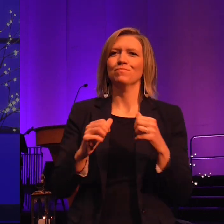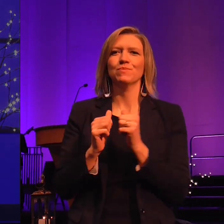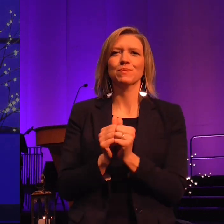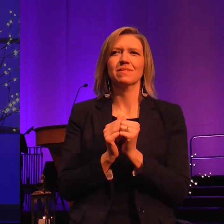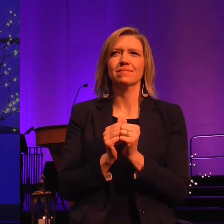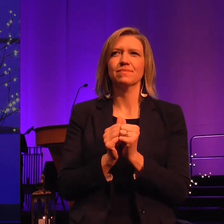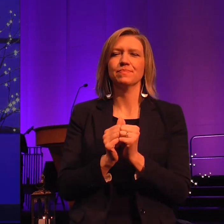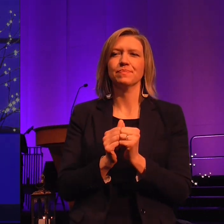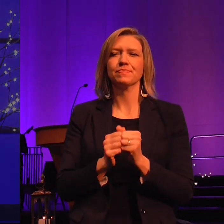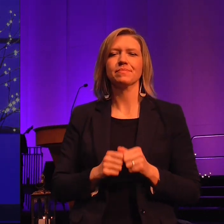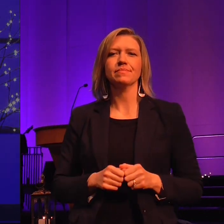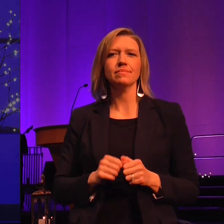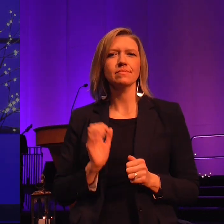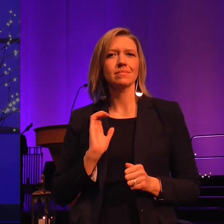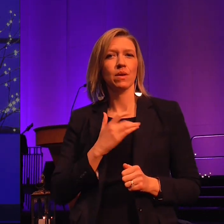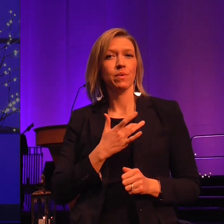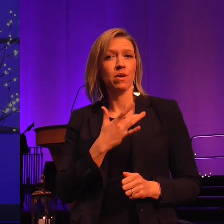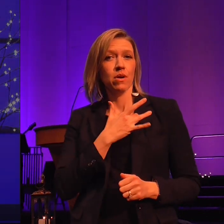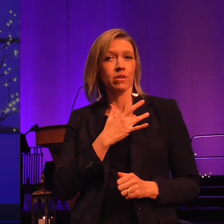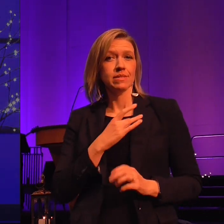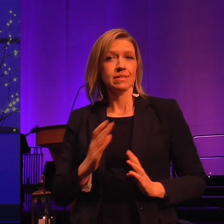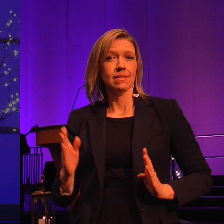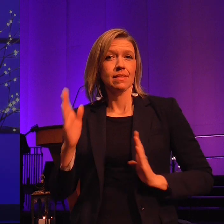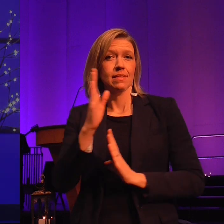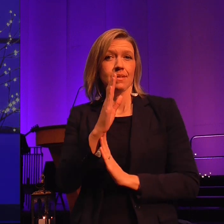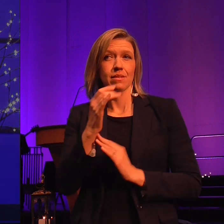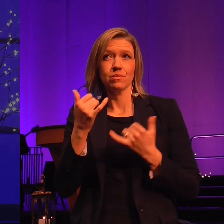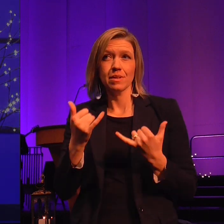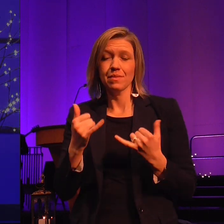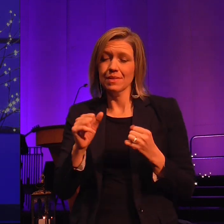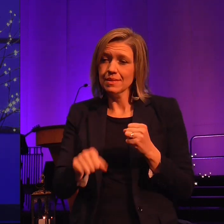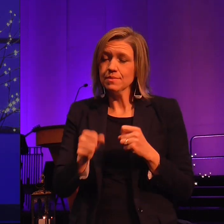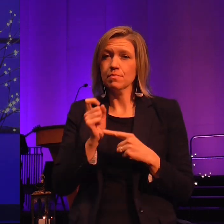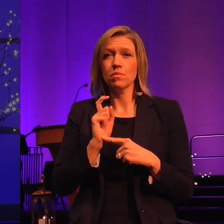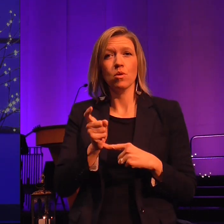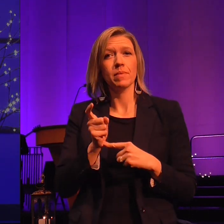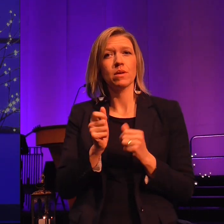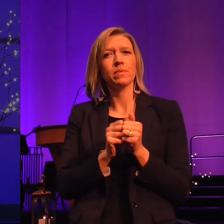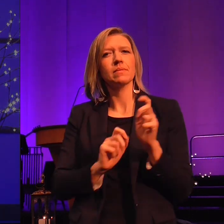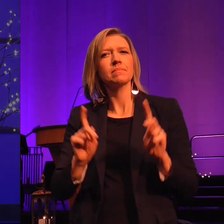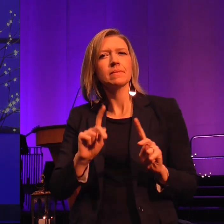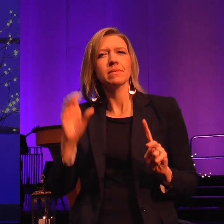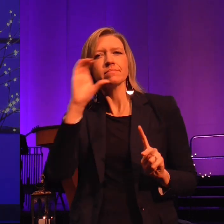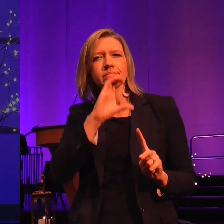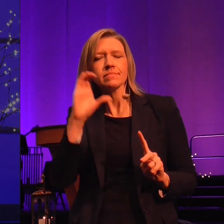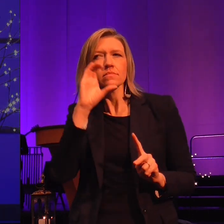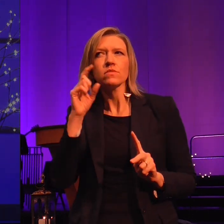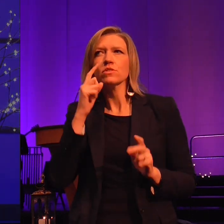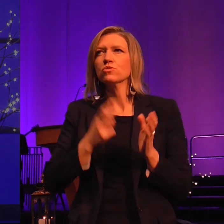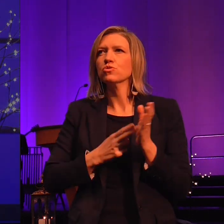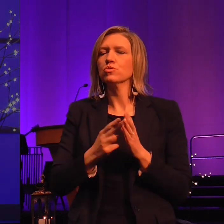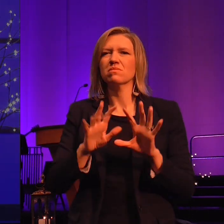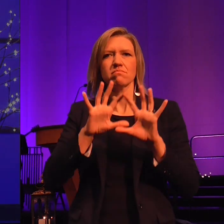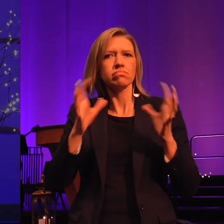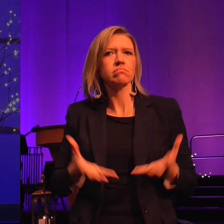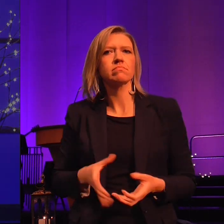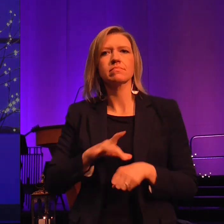We align our hearts in this moment with seekers of truth all over this planet, however they